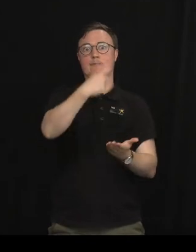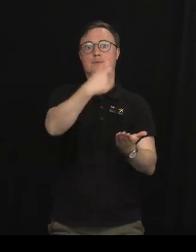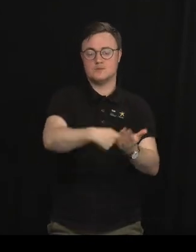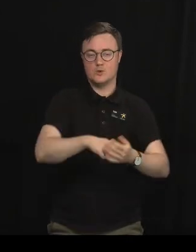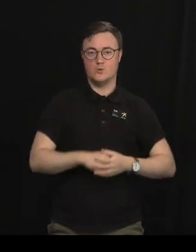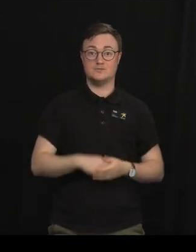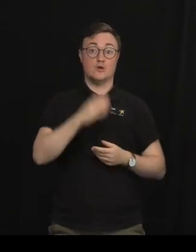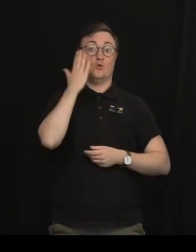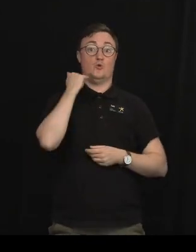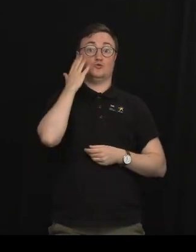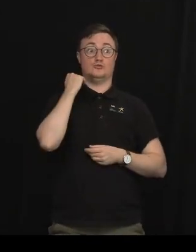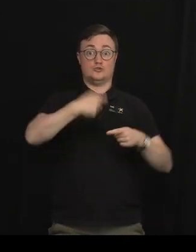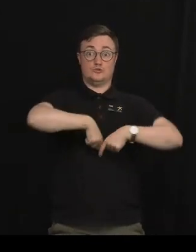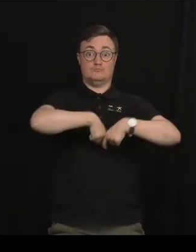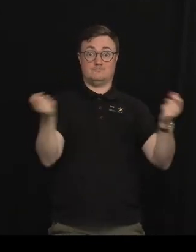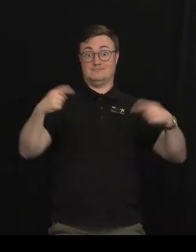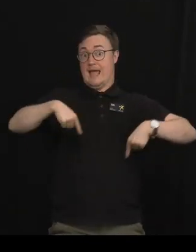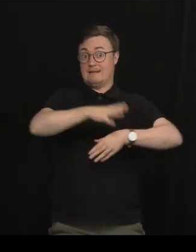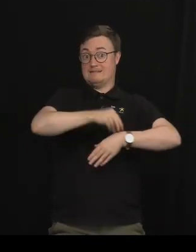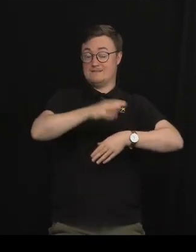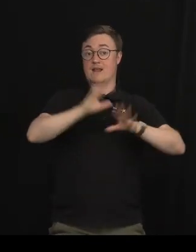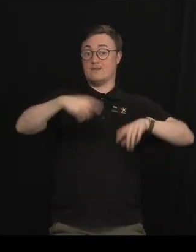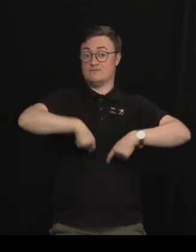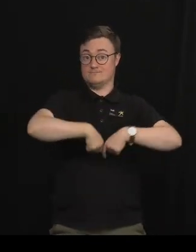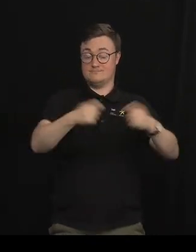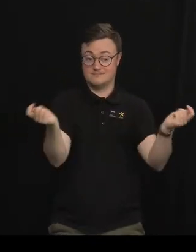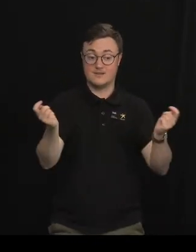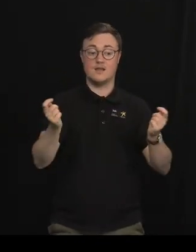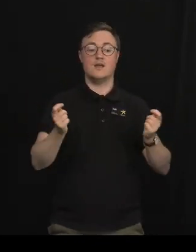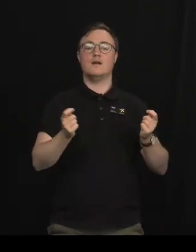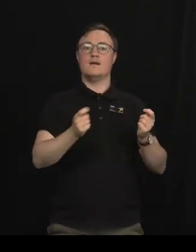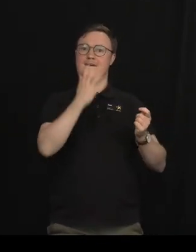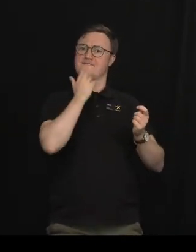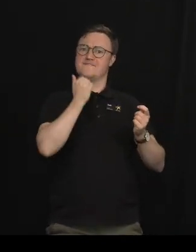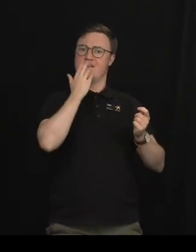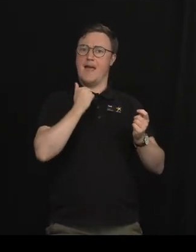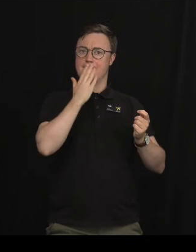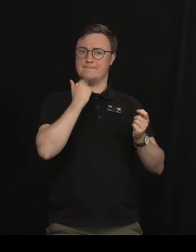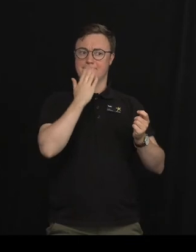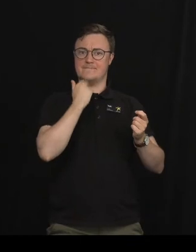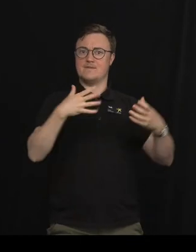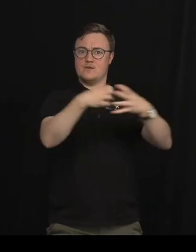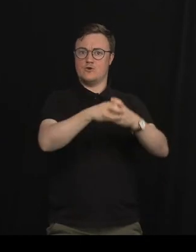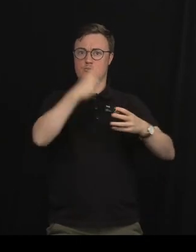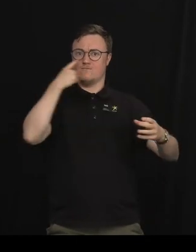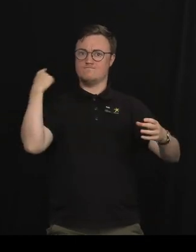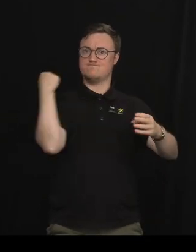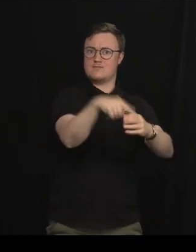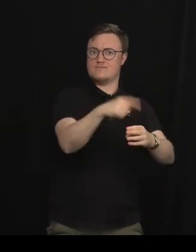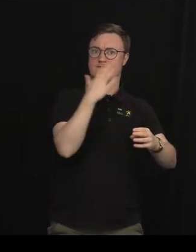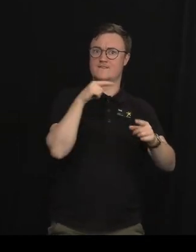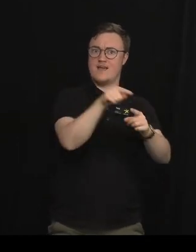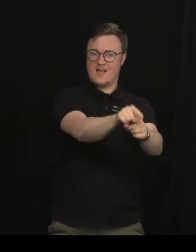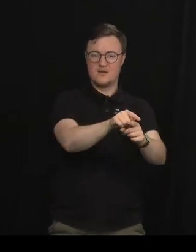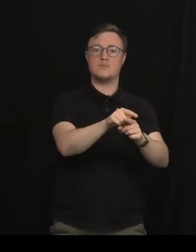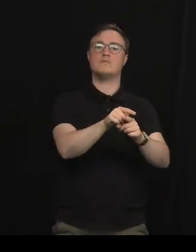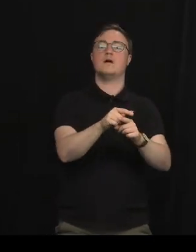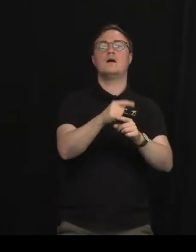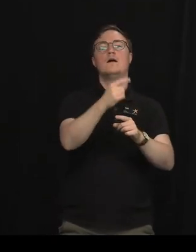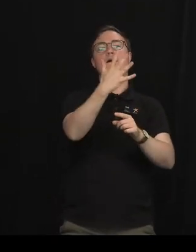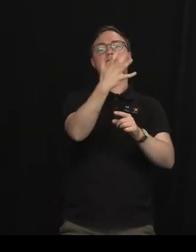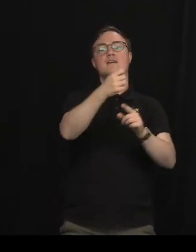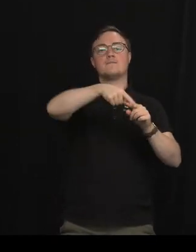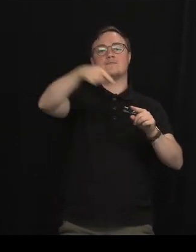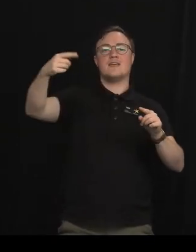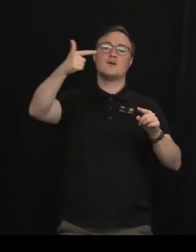released now this morning from Sweden that the ones most affected were at the beginning in the intensive care, men in between 50 and 75 years